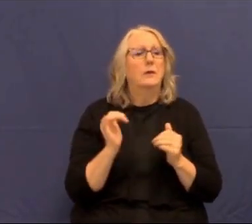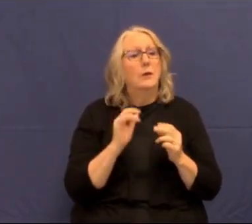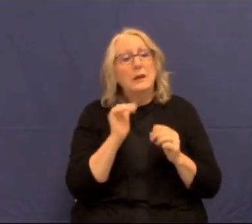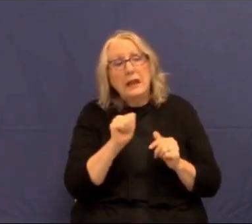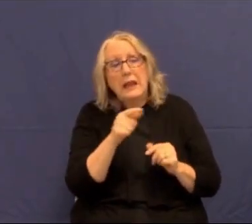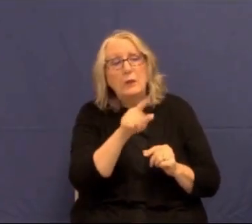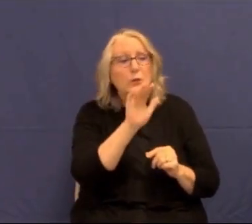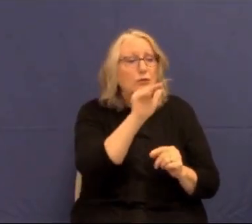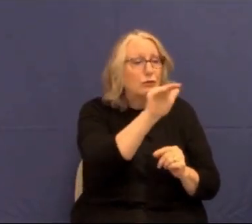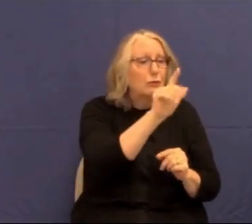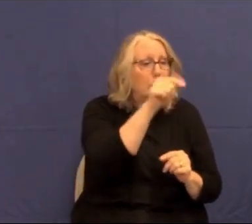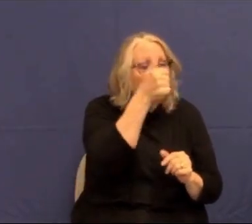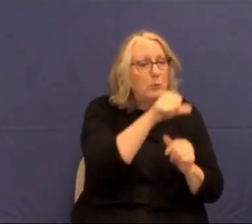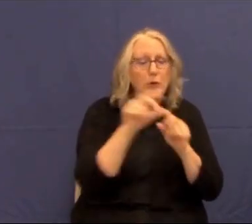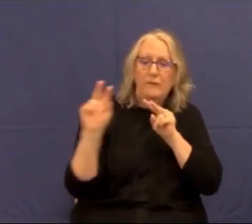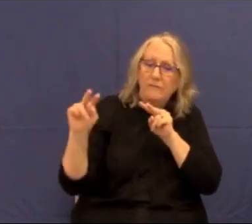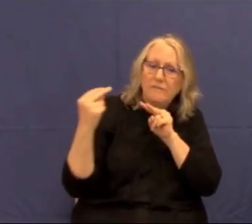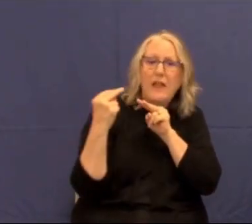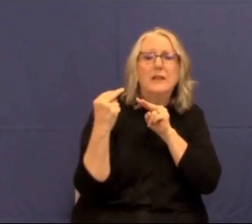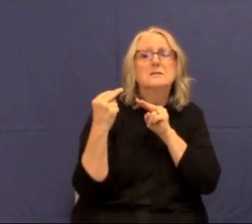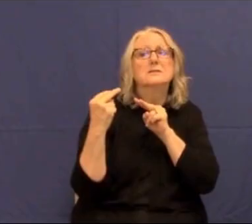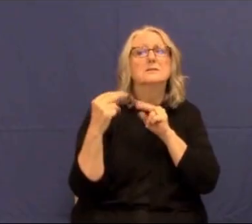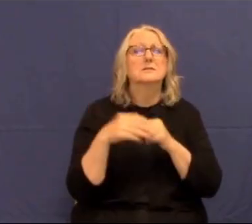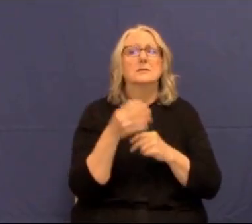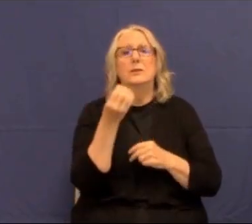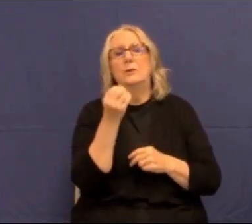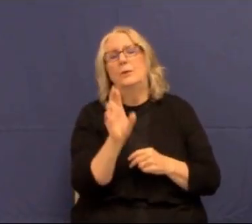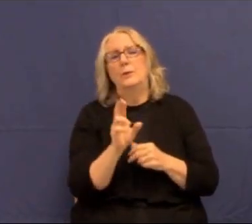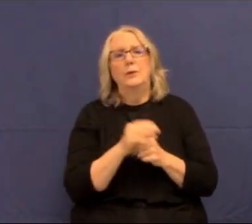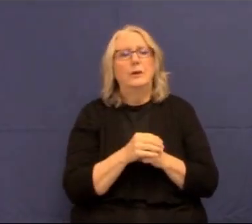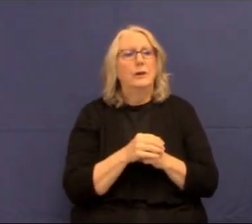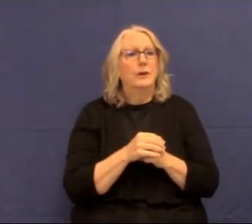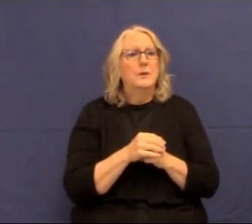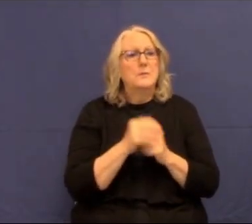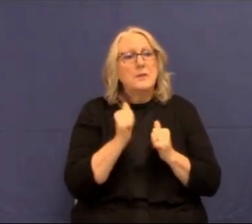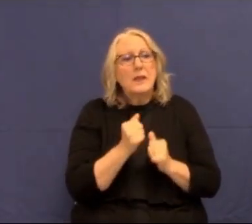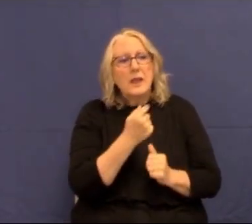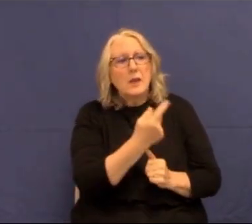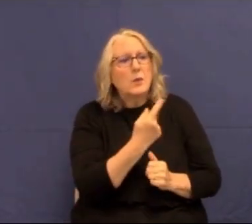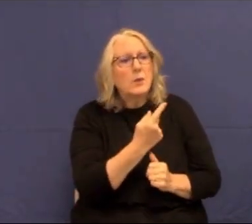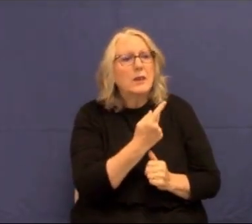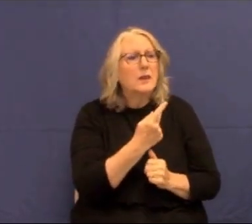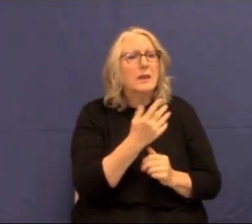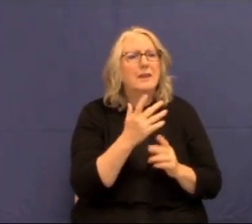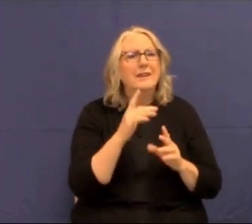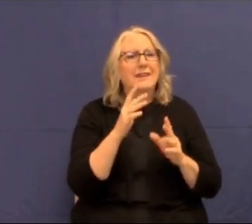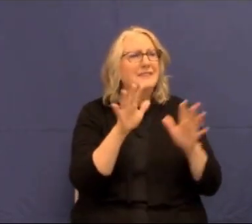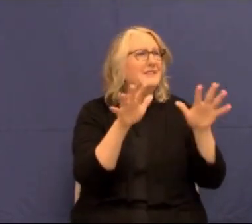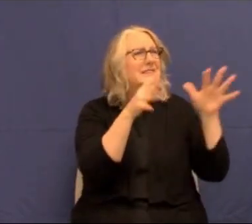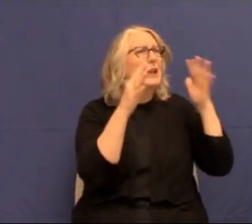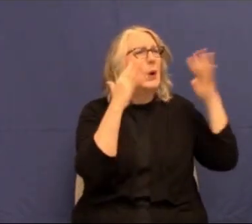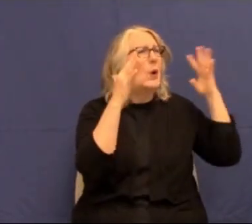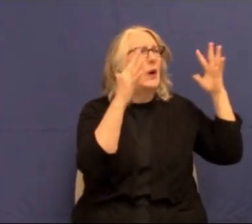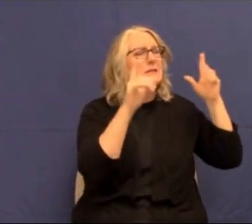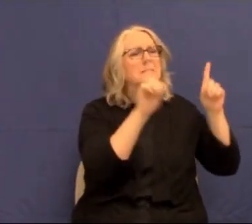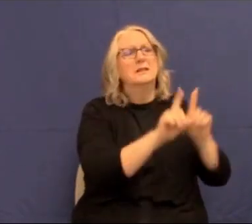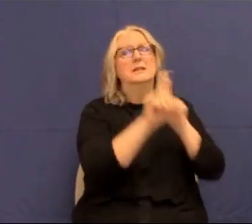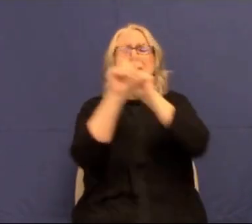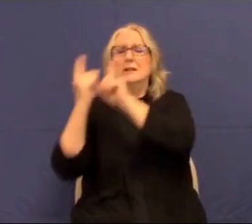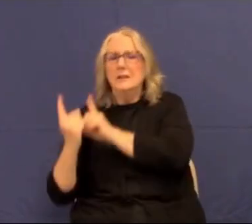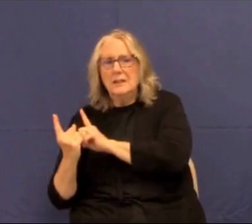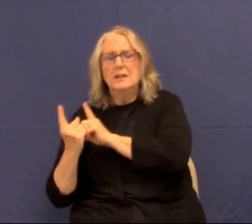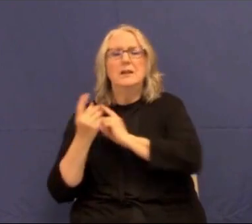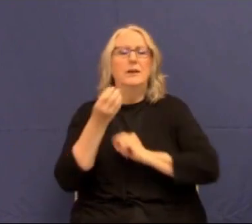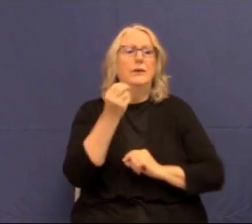Whether that's just like, hey, can you just remember to face me when you're talking to me? Or like, can we get out of the wind